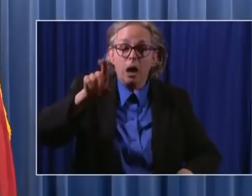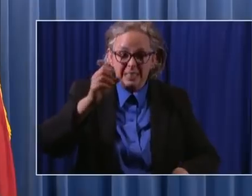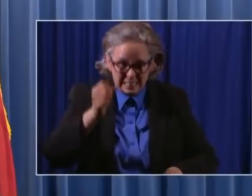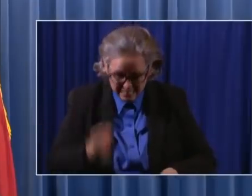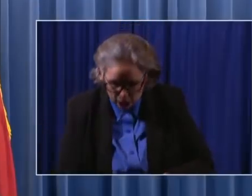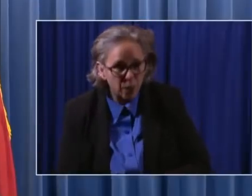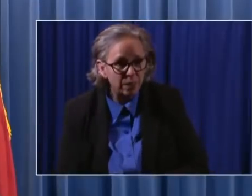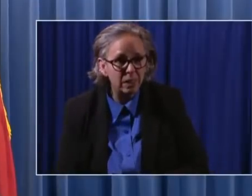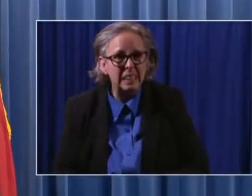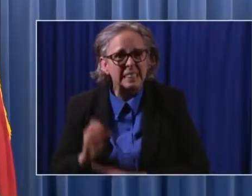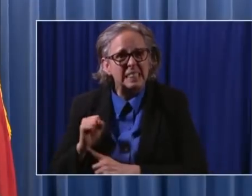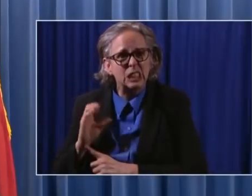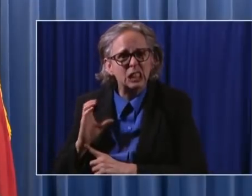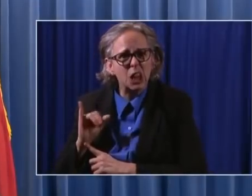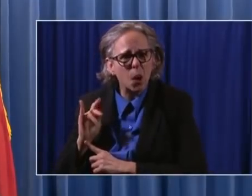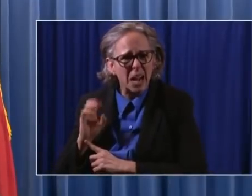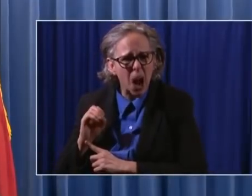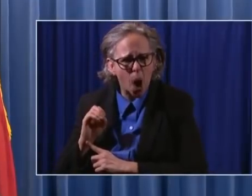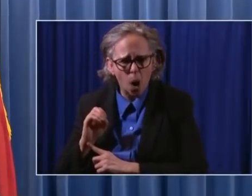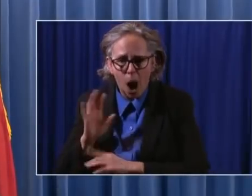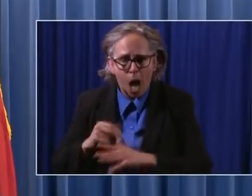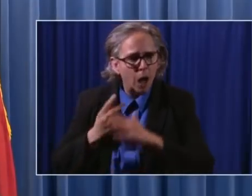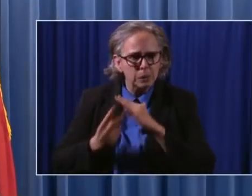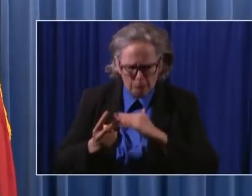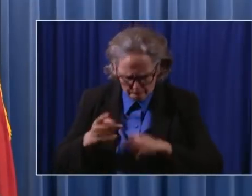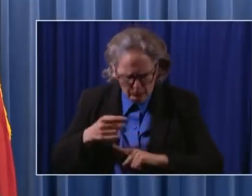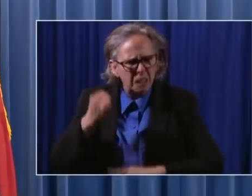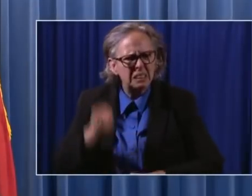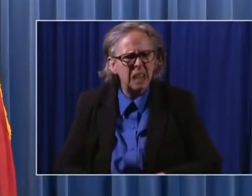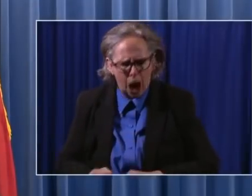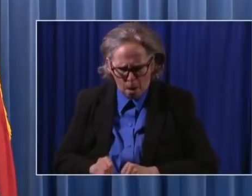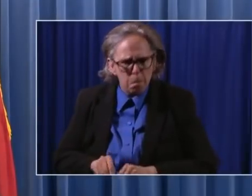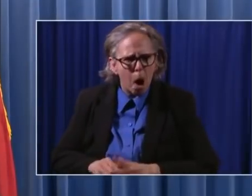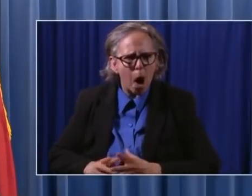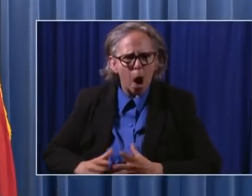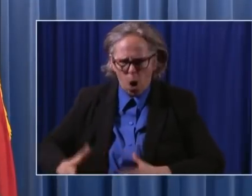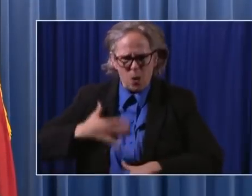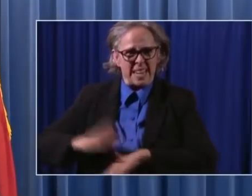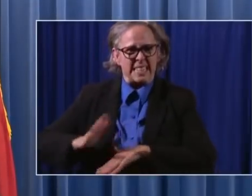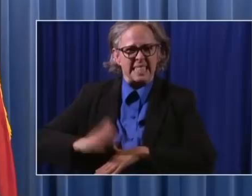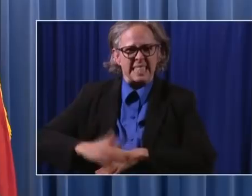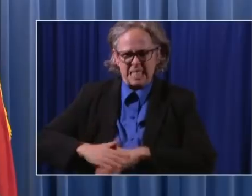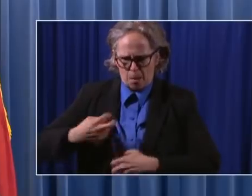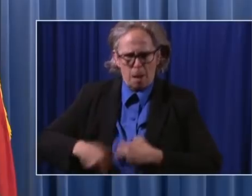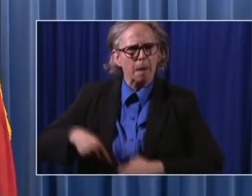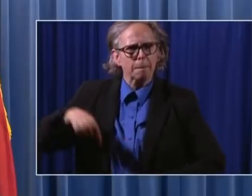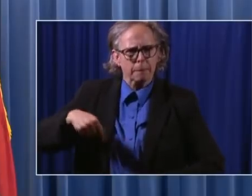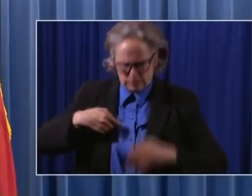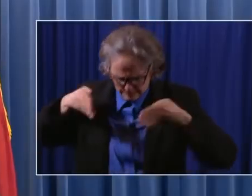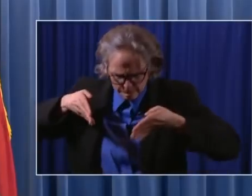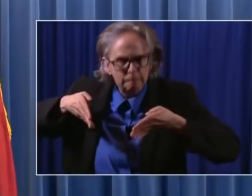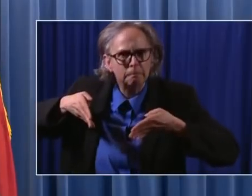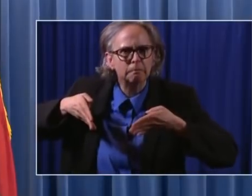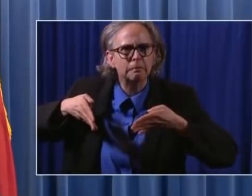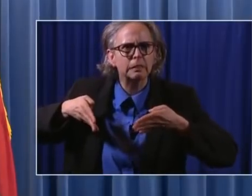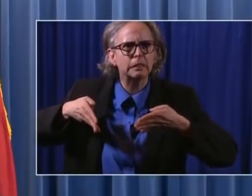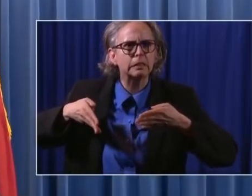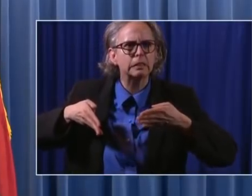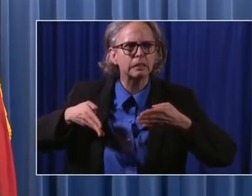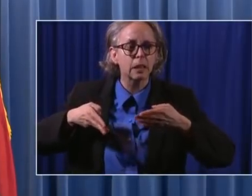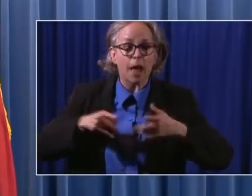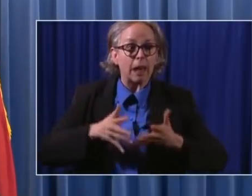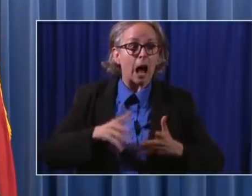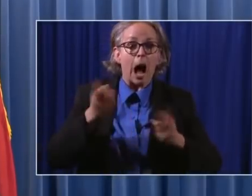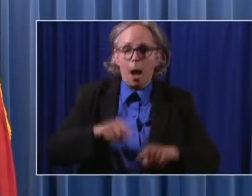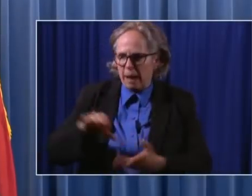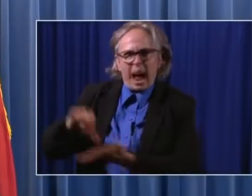have seen this coming, but this is an early warning. Hey, we got a problem in Scioto County. And you could go around to Athens, and you could, you